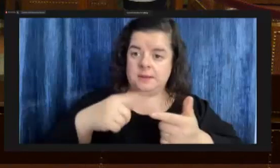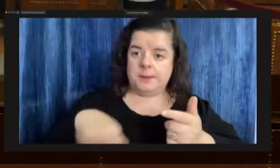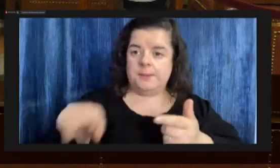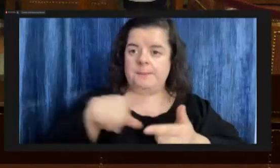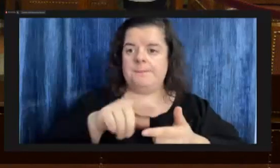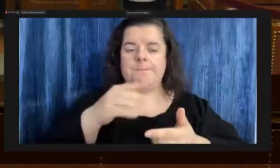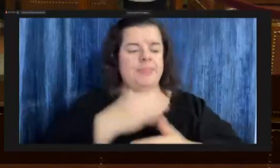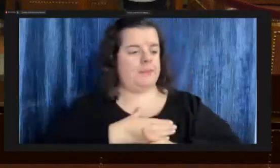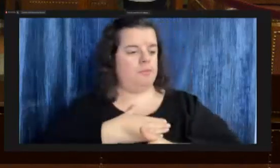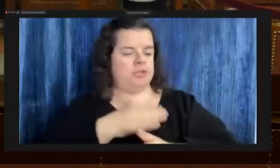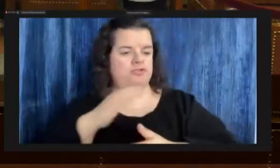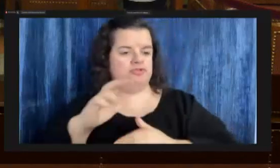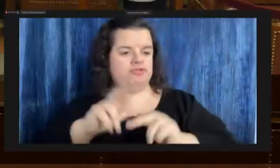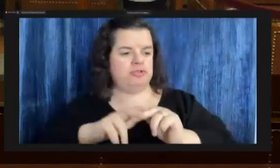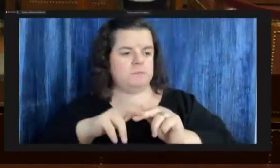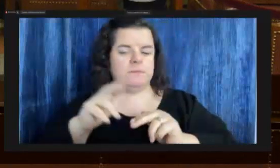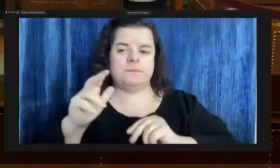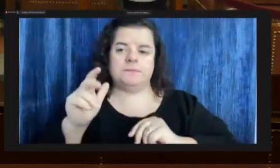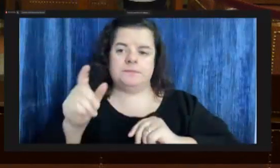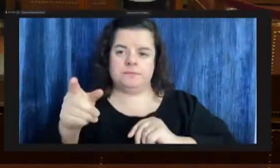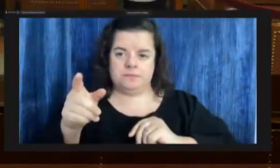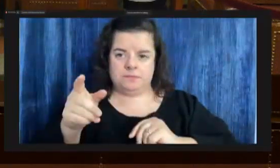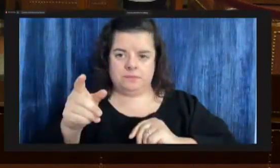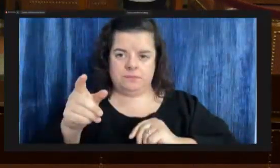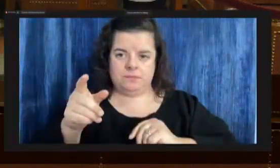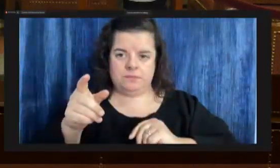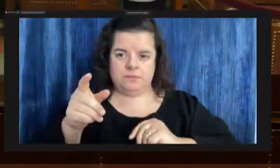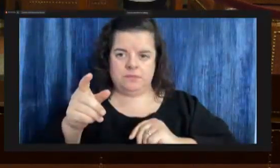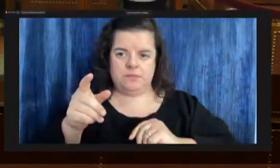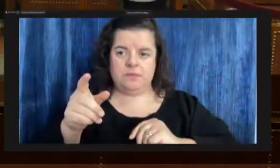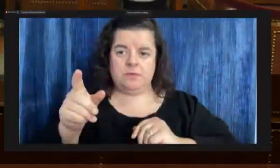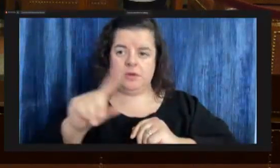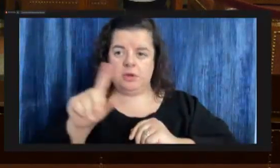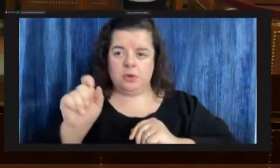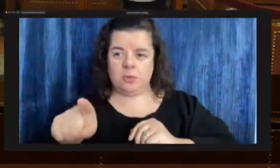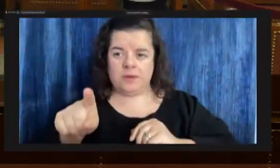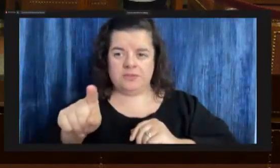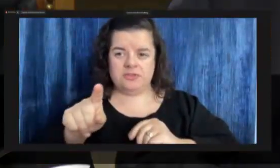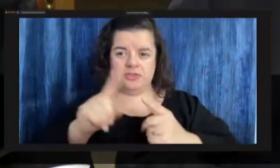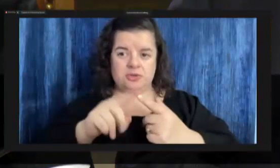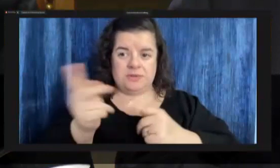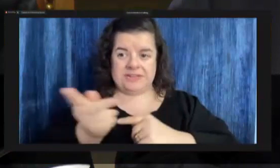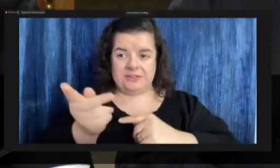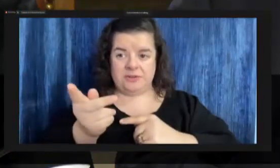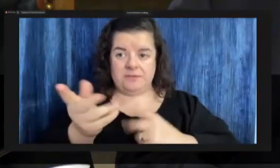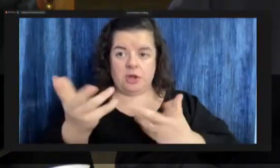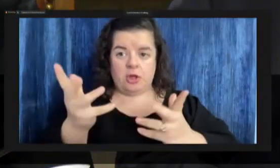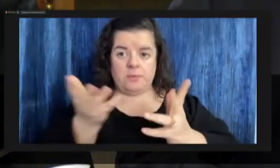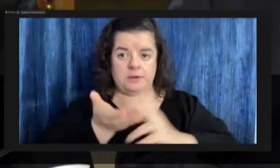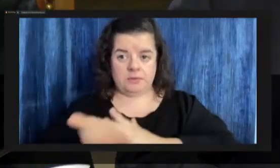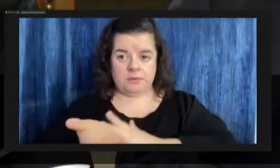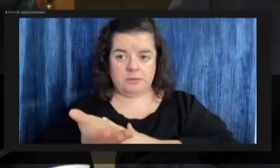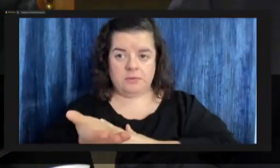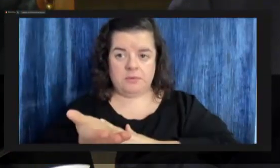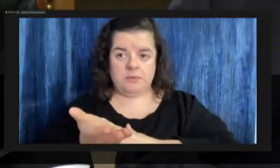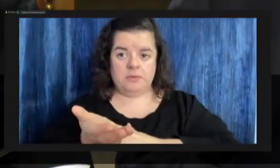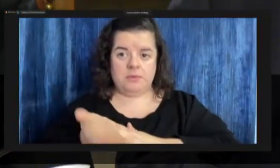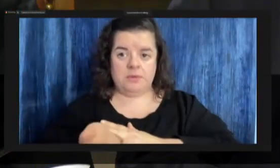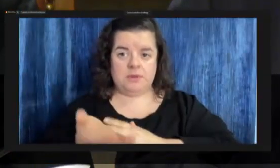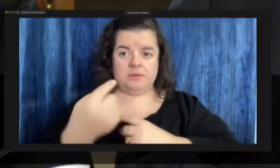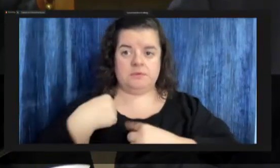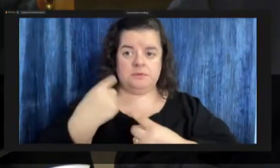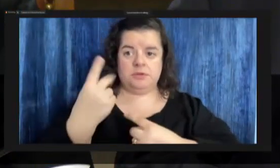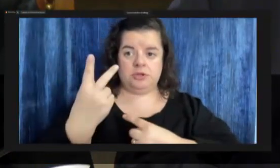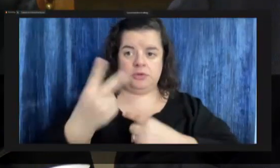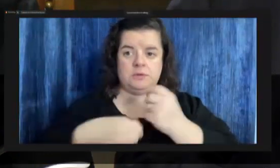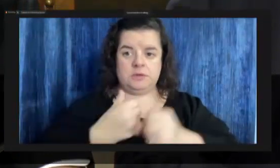Chair. The question is directed at either of you. Having gone through this, was it 2 years ago? I